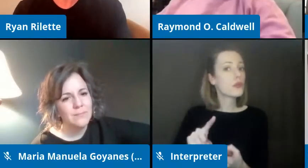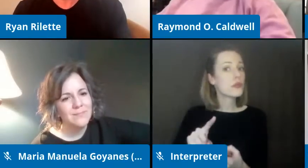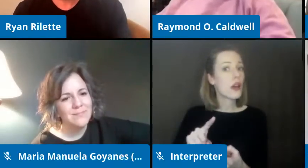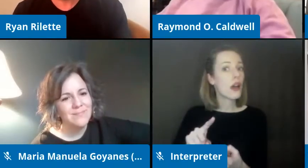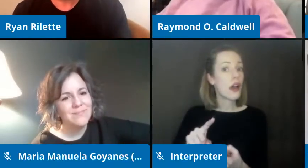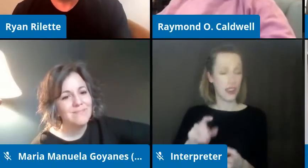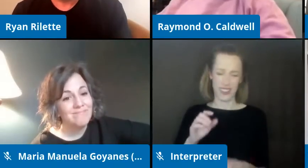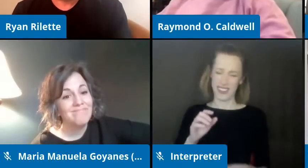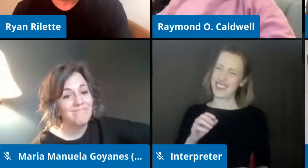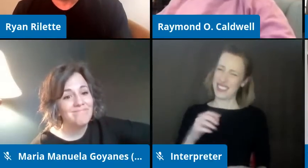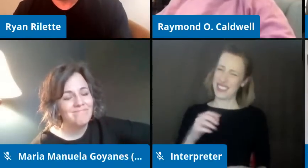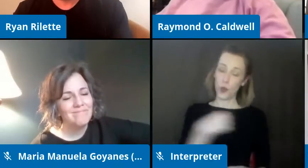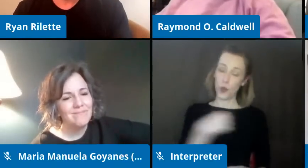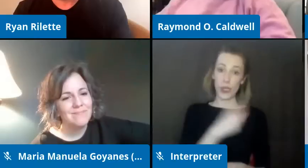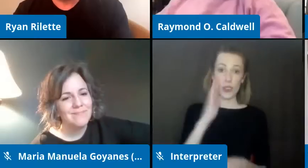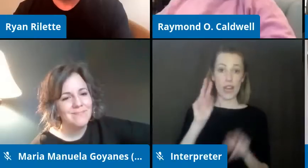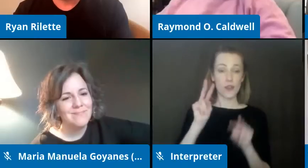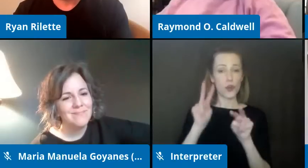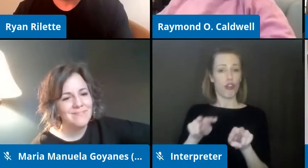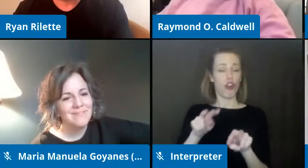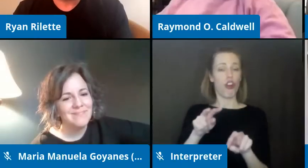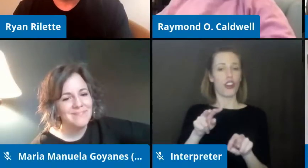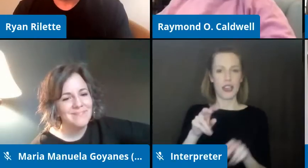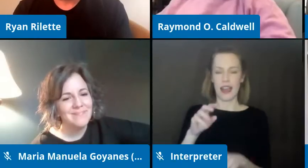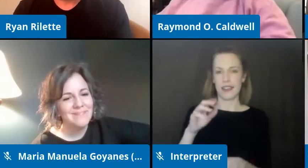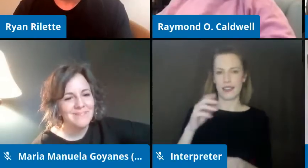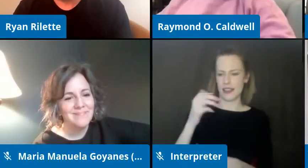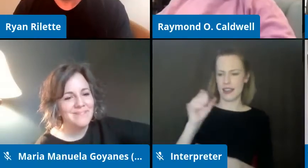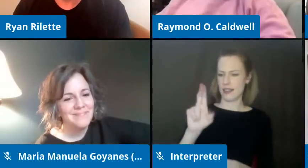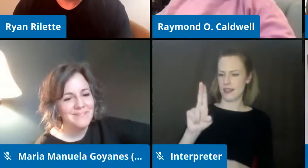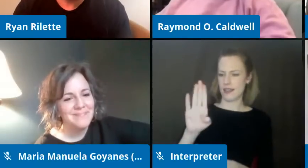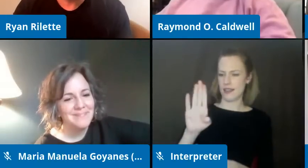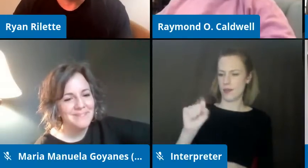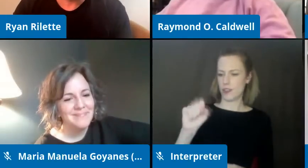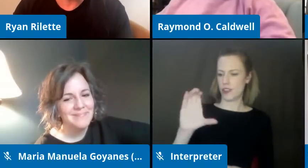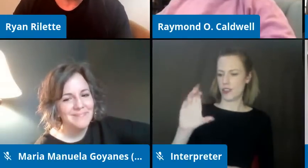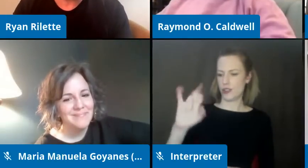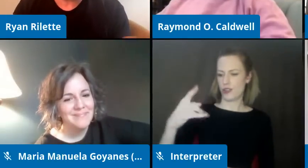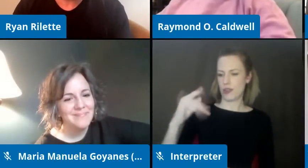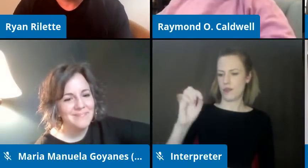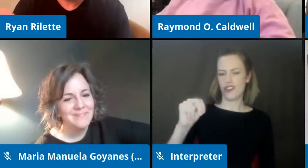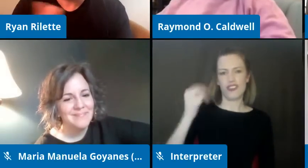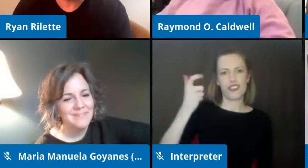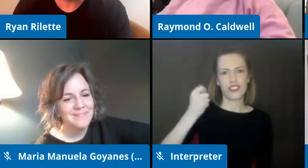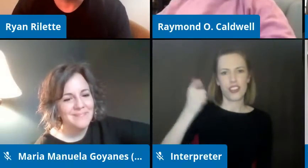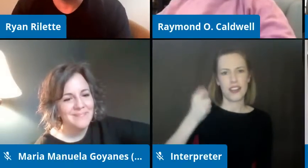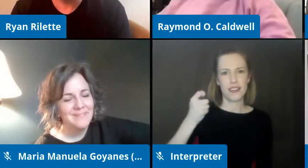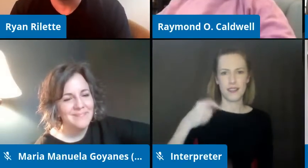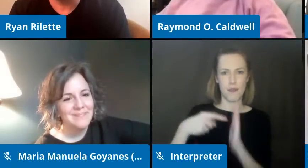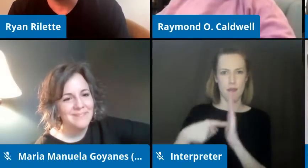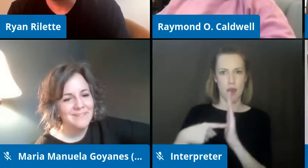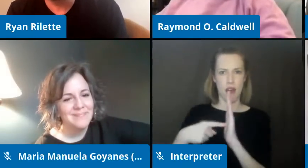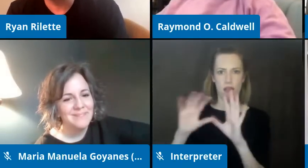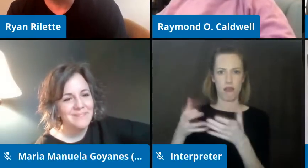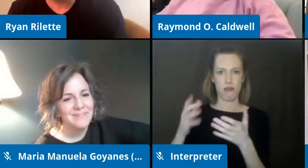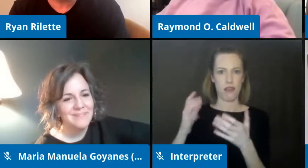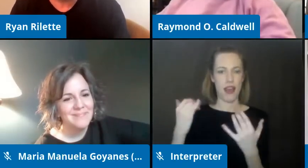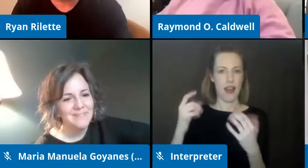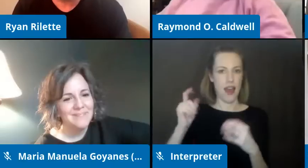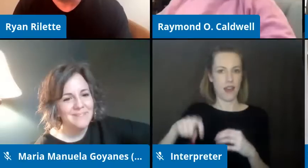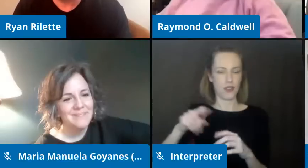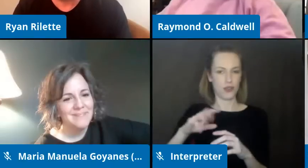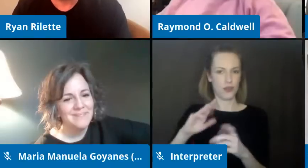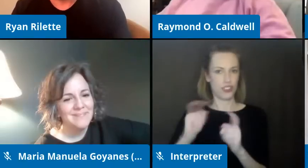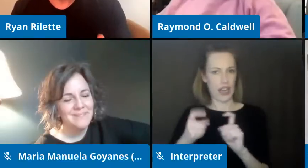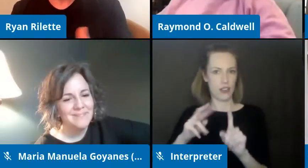of a subscription model and moving more and more to either a membership model like we see at a place like The Public where Maria was for a